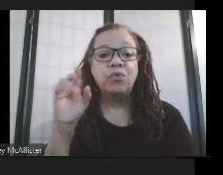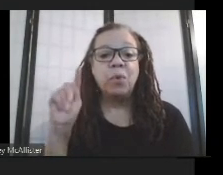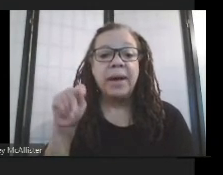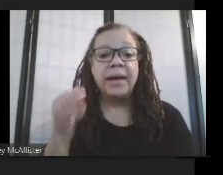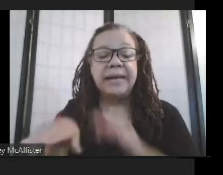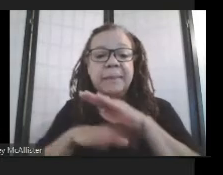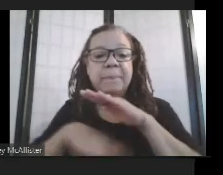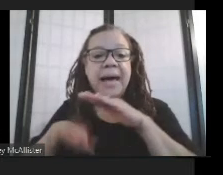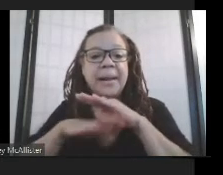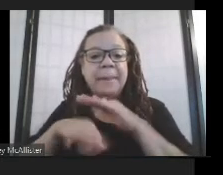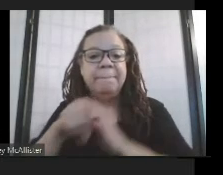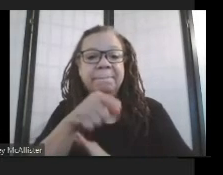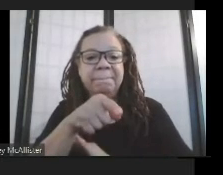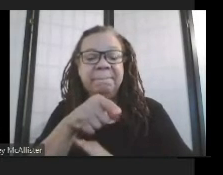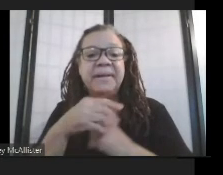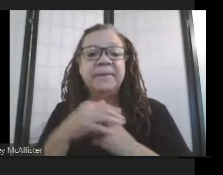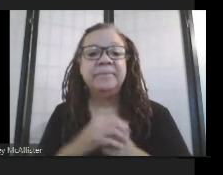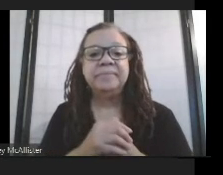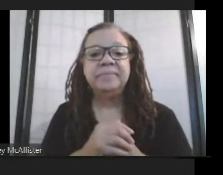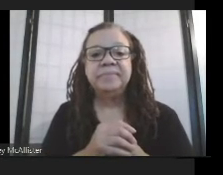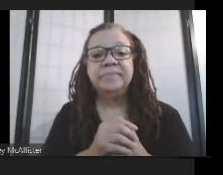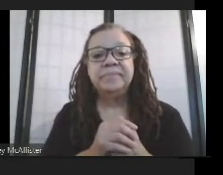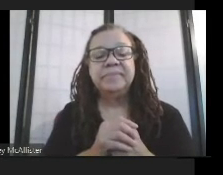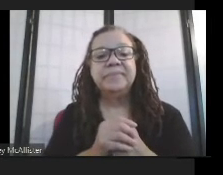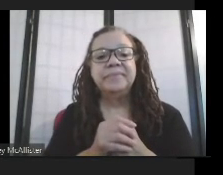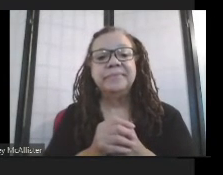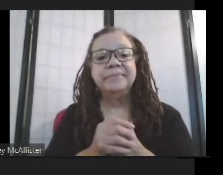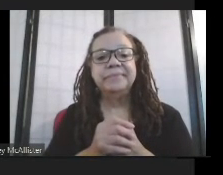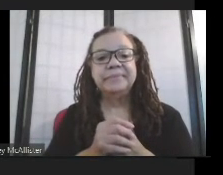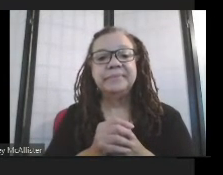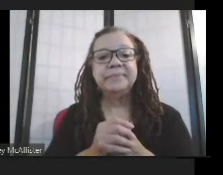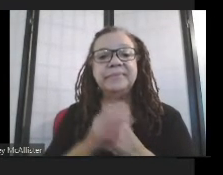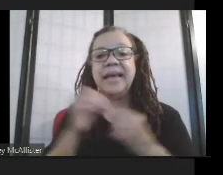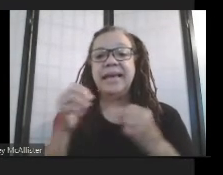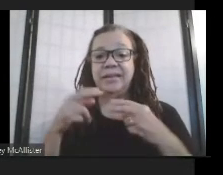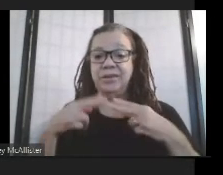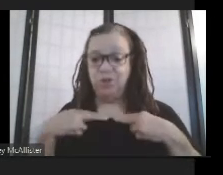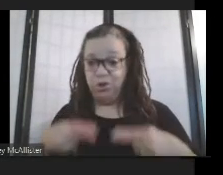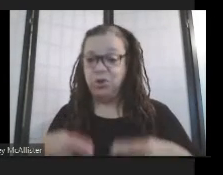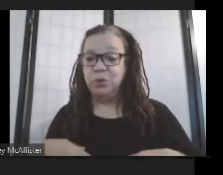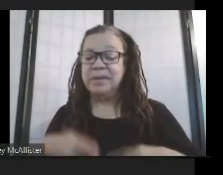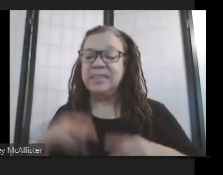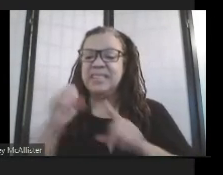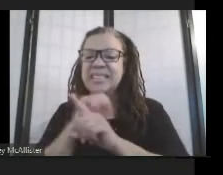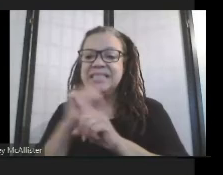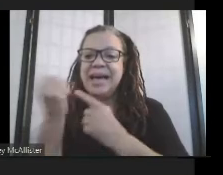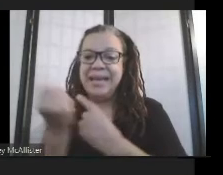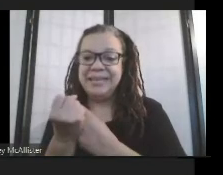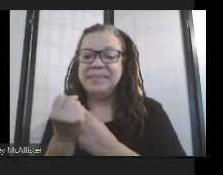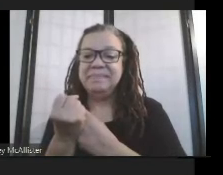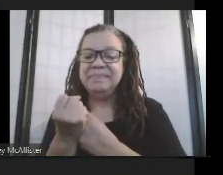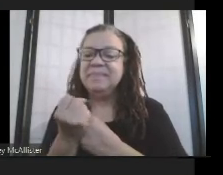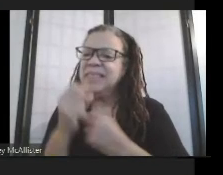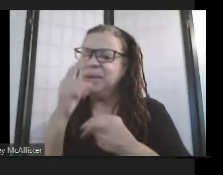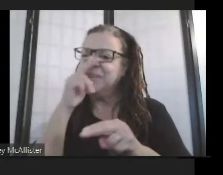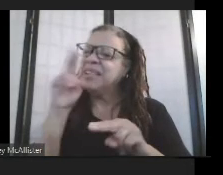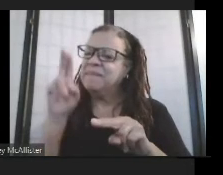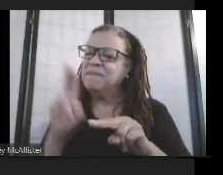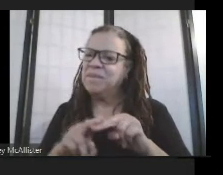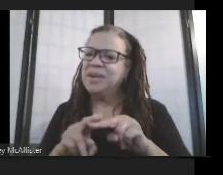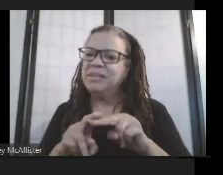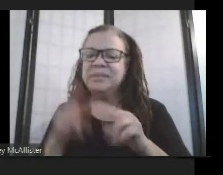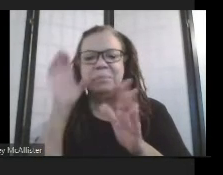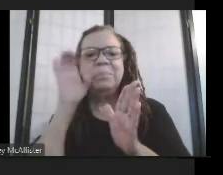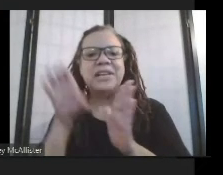everything, portray the existence of robots and the effect on human society. Plus, it was just a